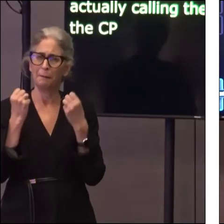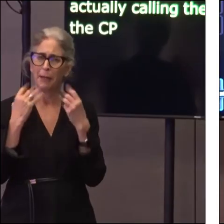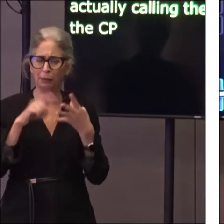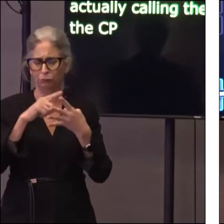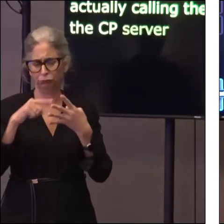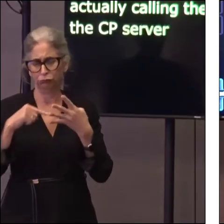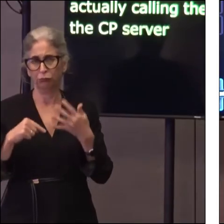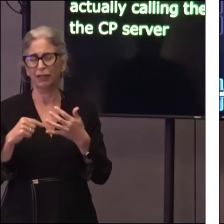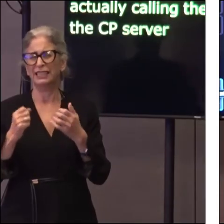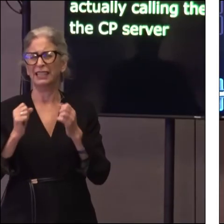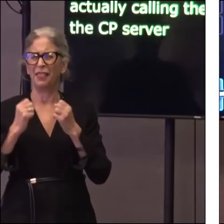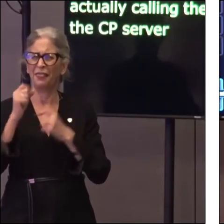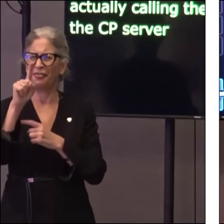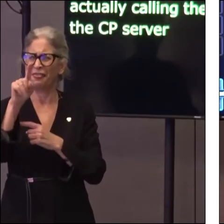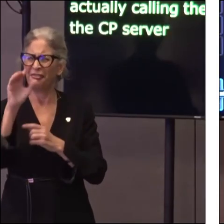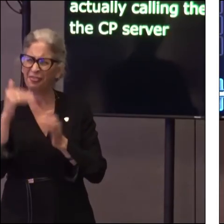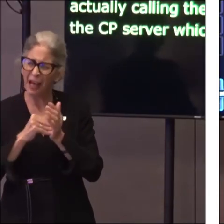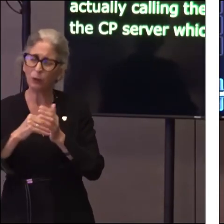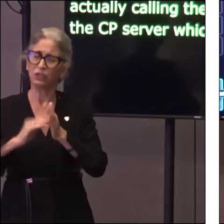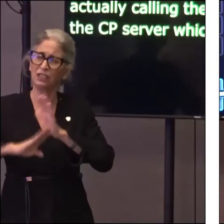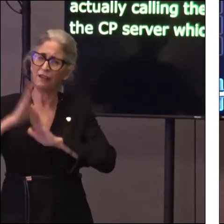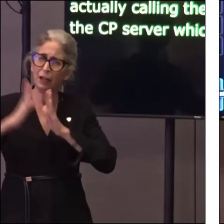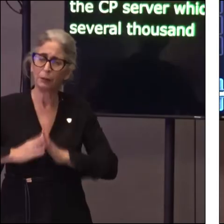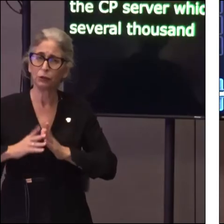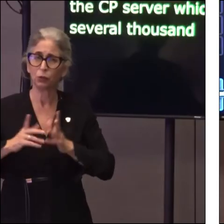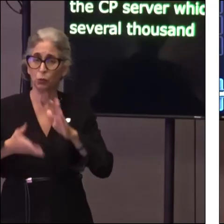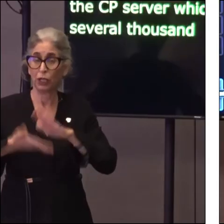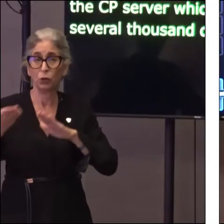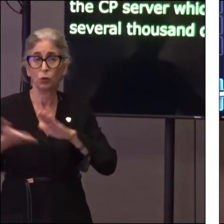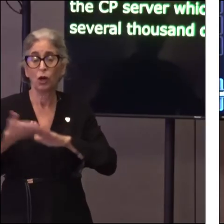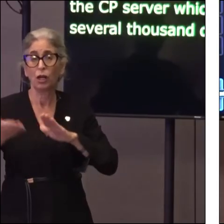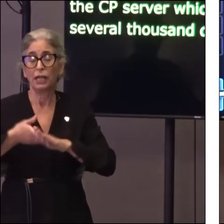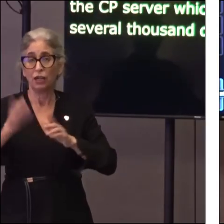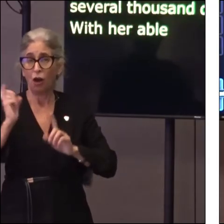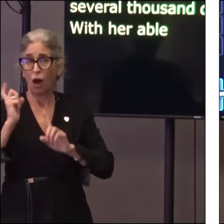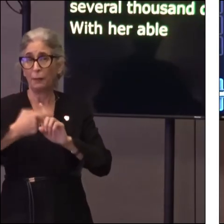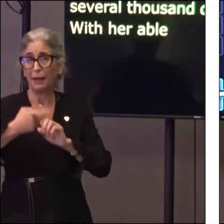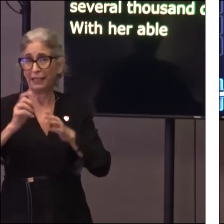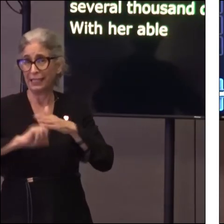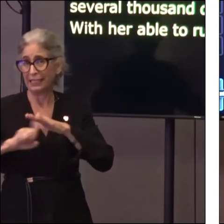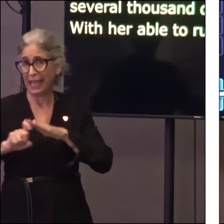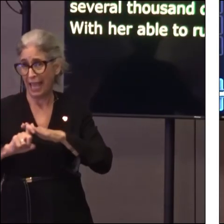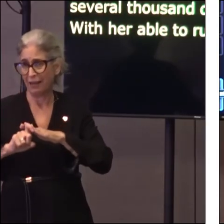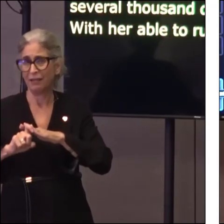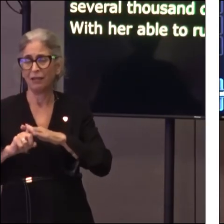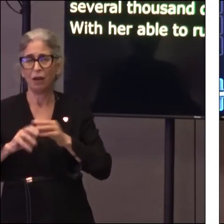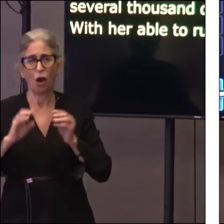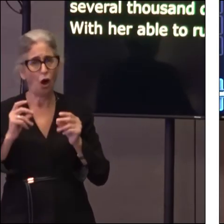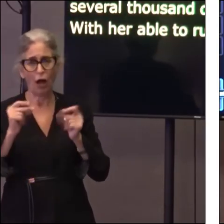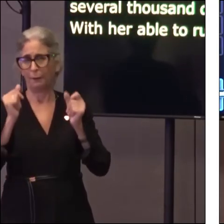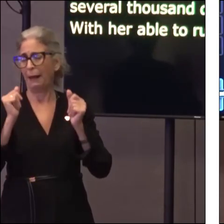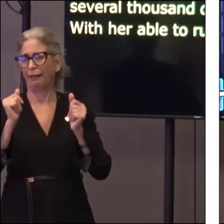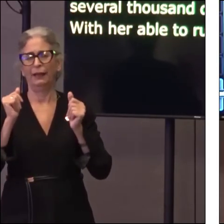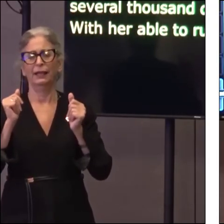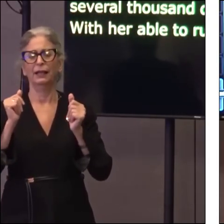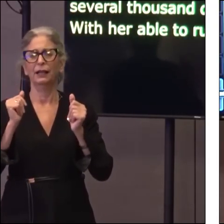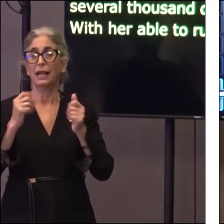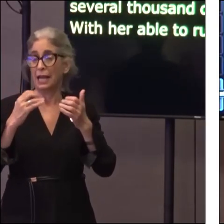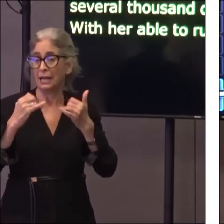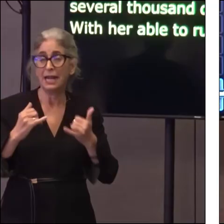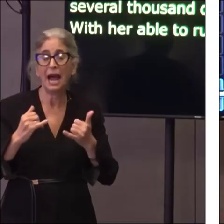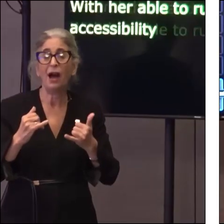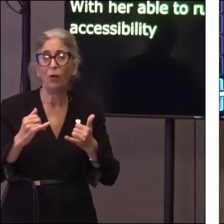several thousand developers, we are able to run an automated accessibility scan automatically. And